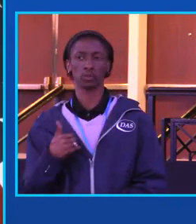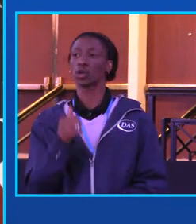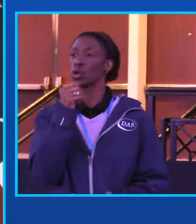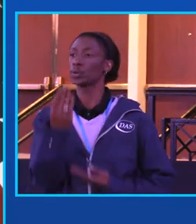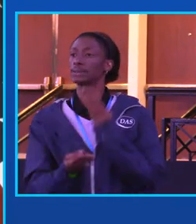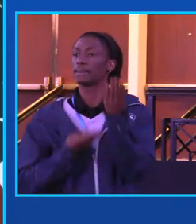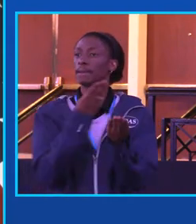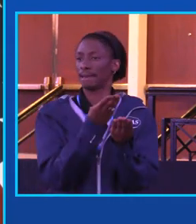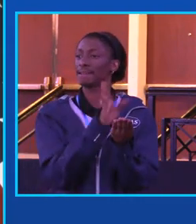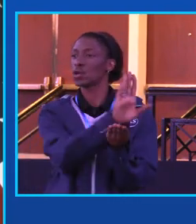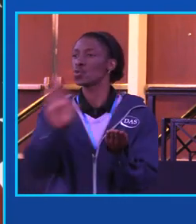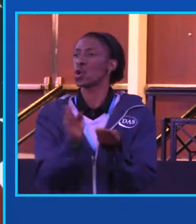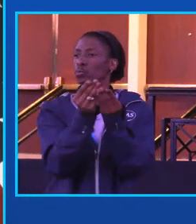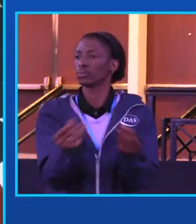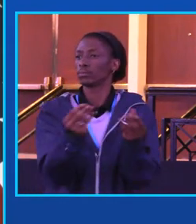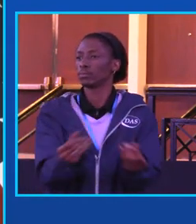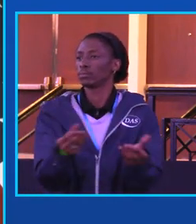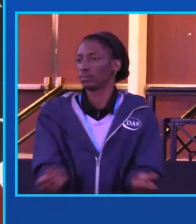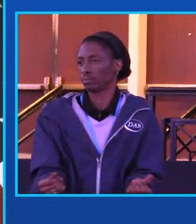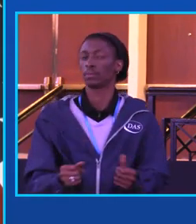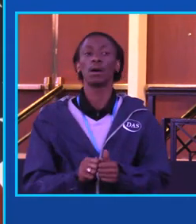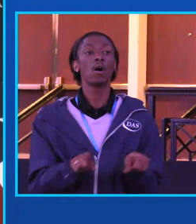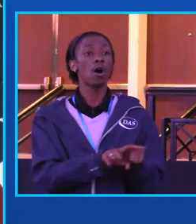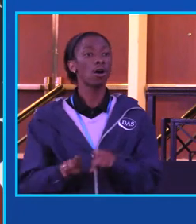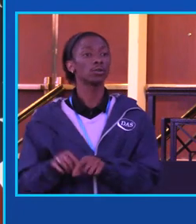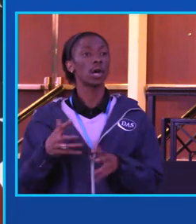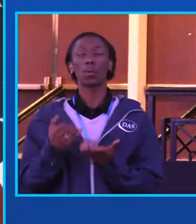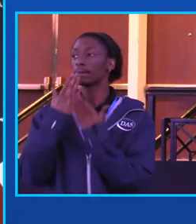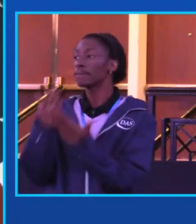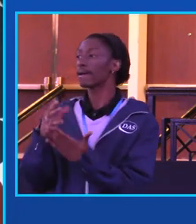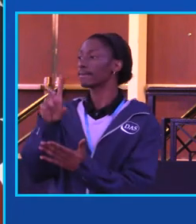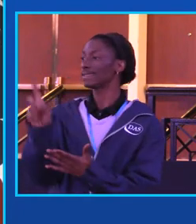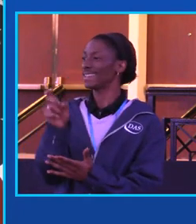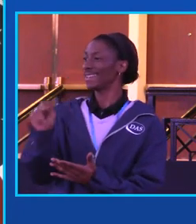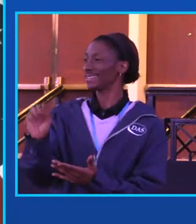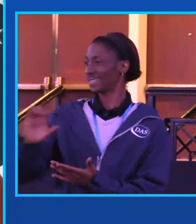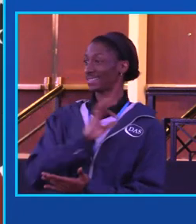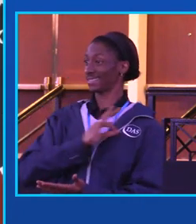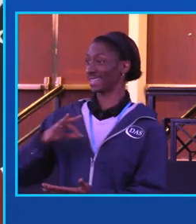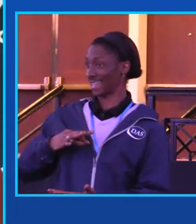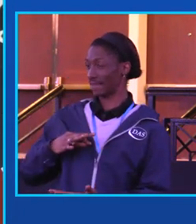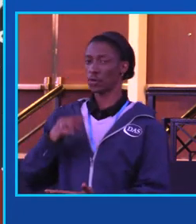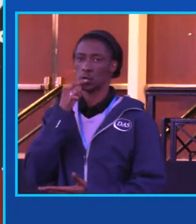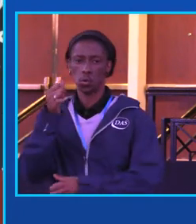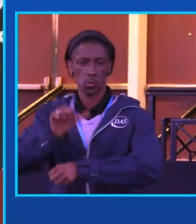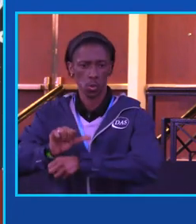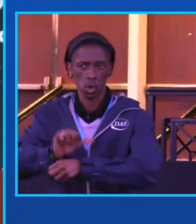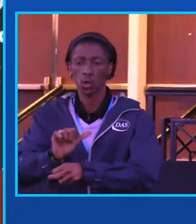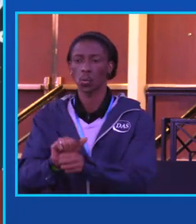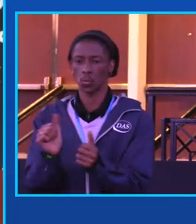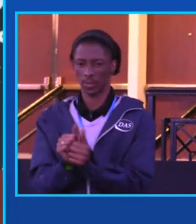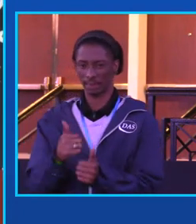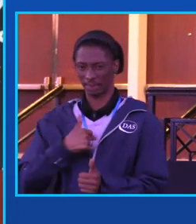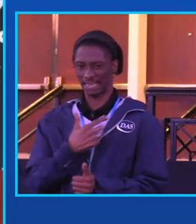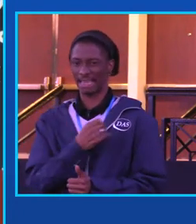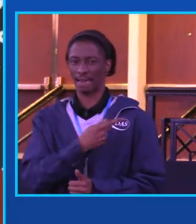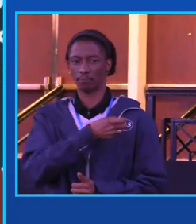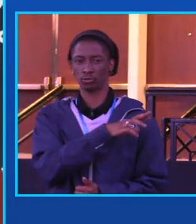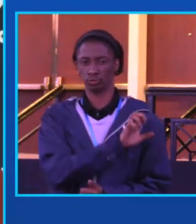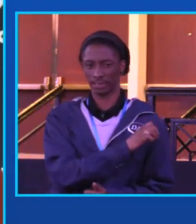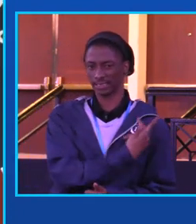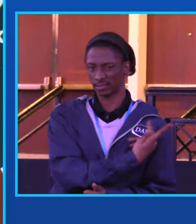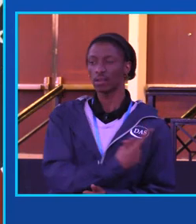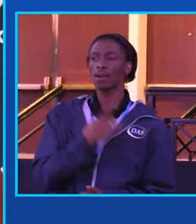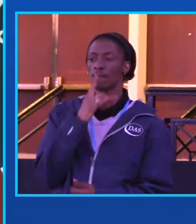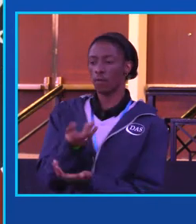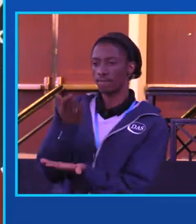submitted resolutions. I also want to thank those DNC staff members who worked with me and Patrice to verify the